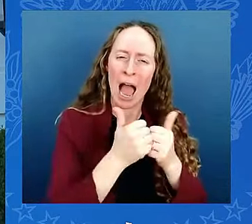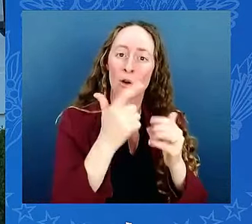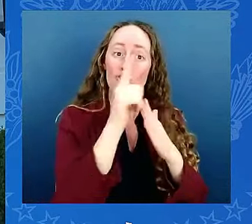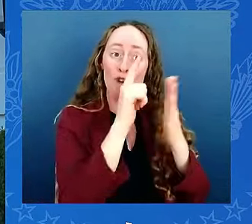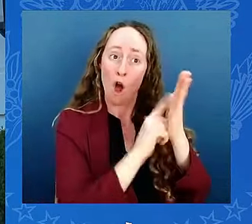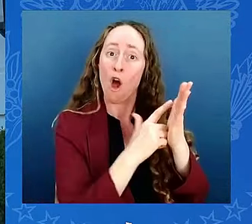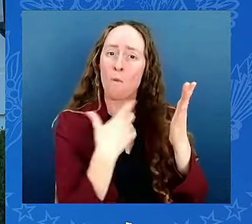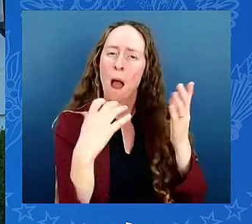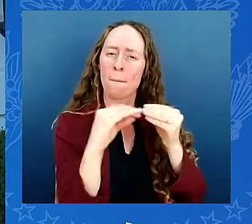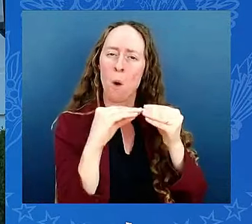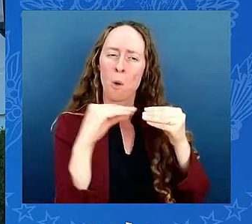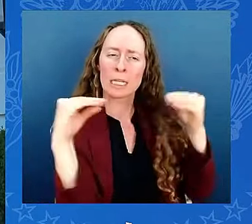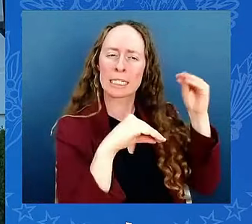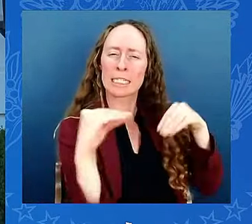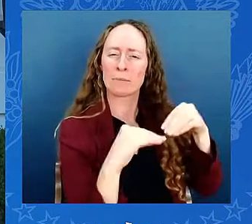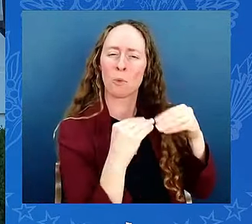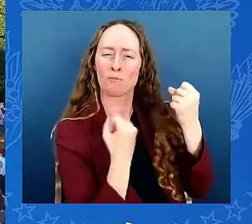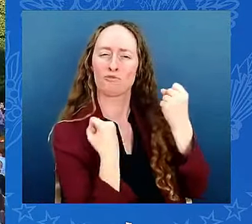protection,